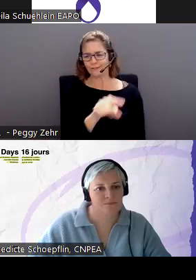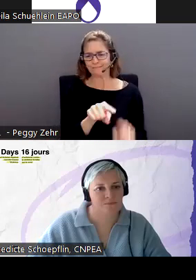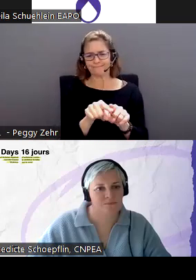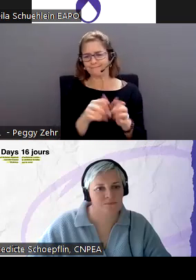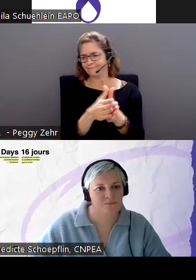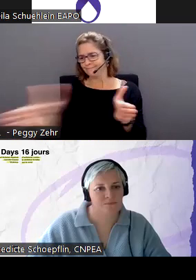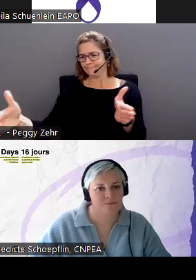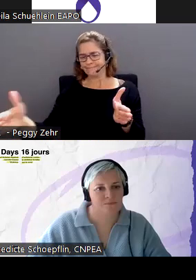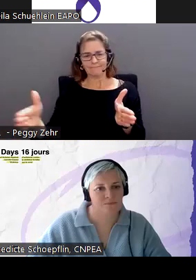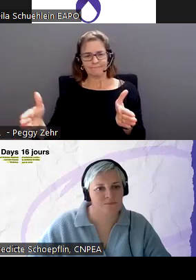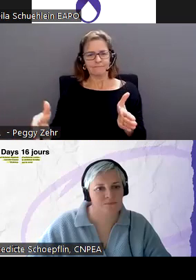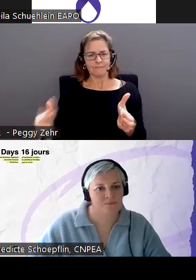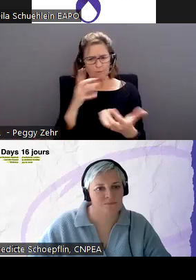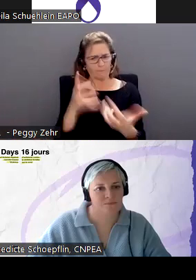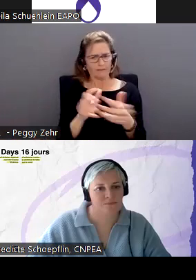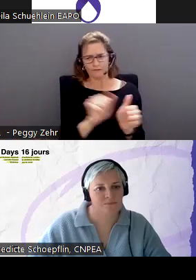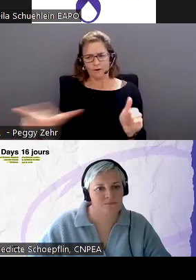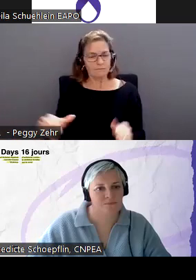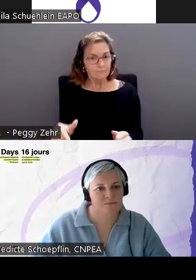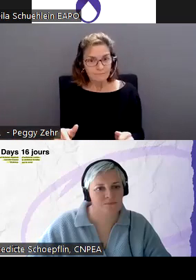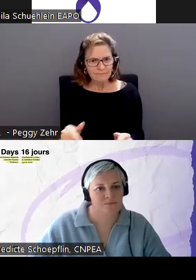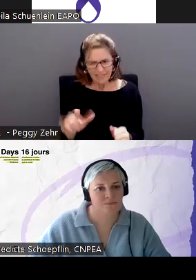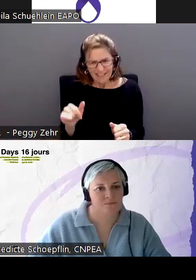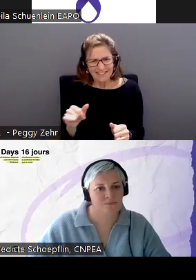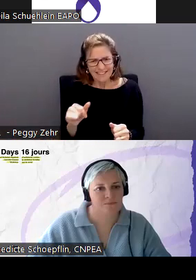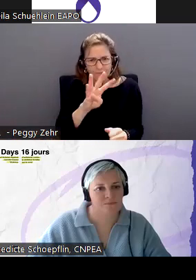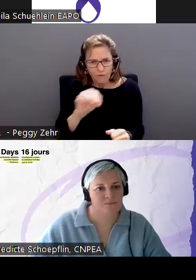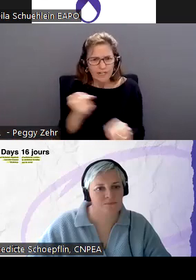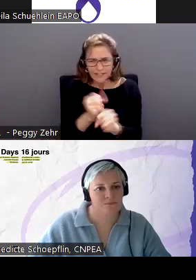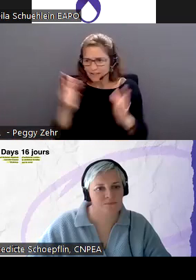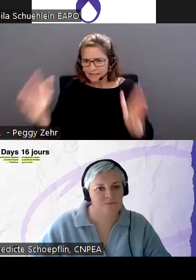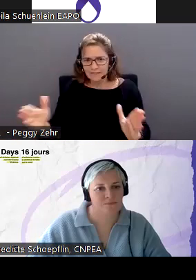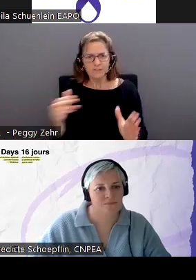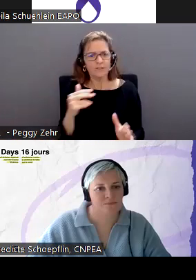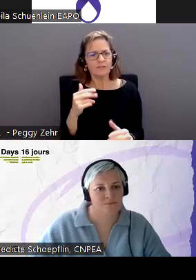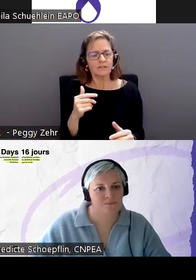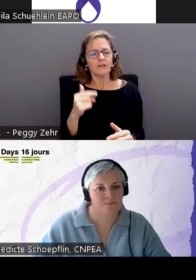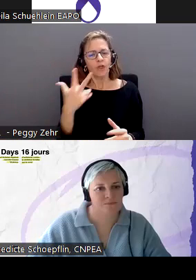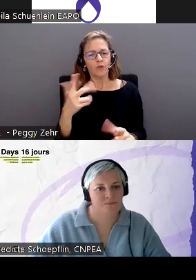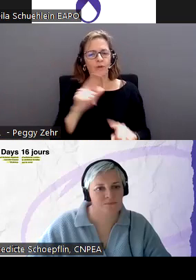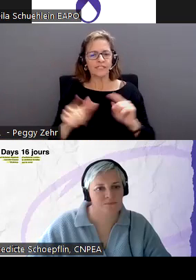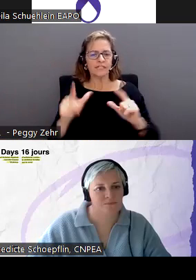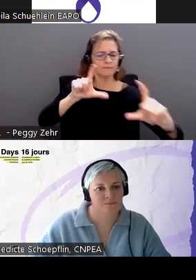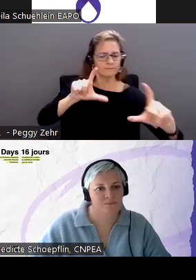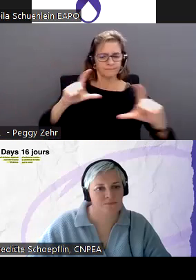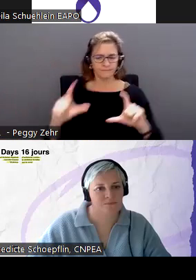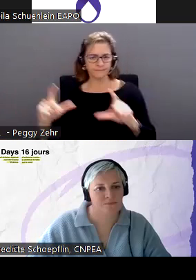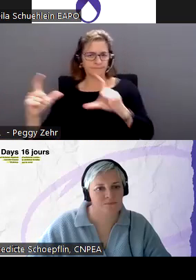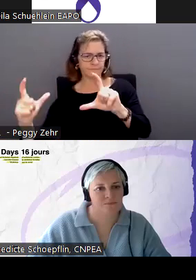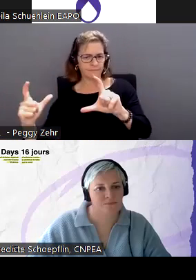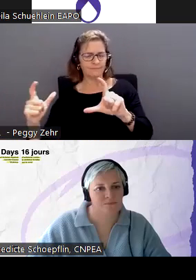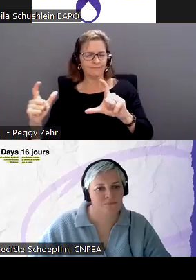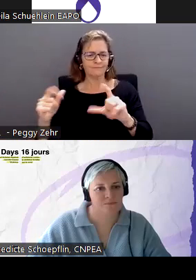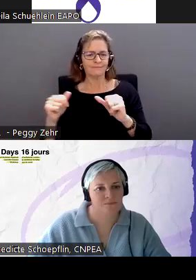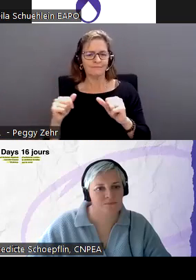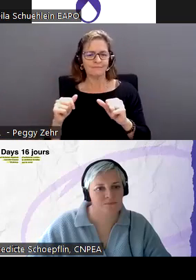going to be able to say anything, you know, significant about it. There's also these competing paradigms,